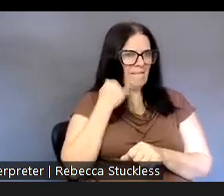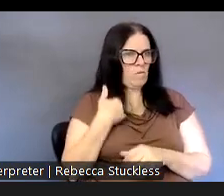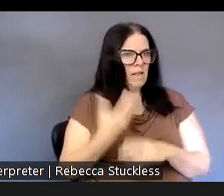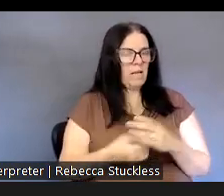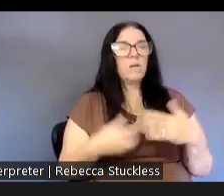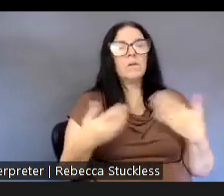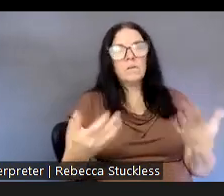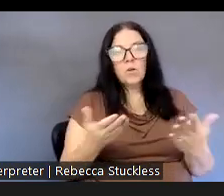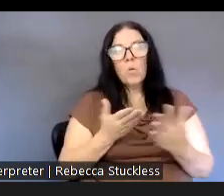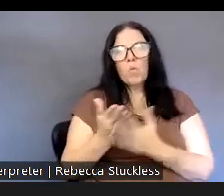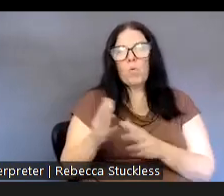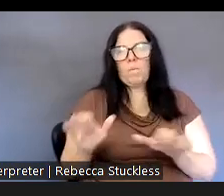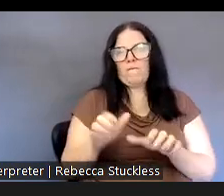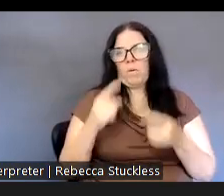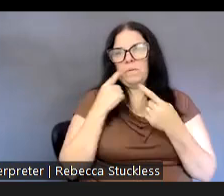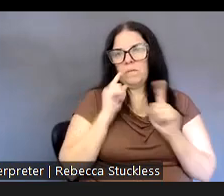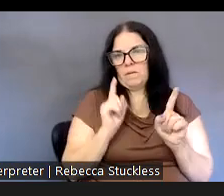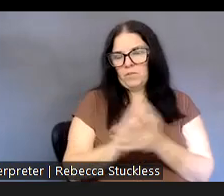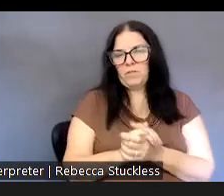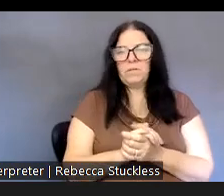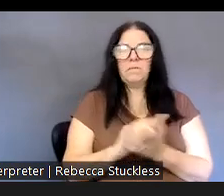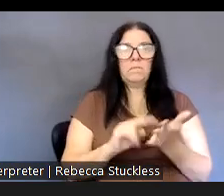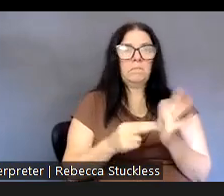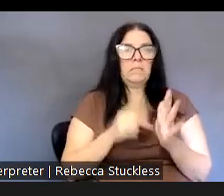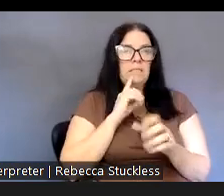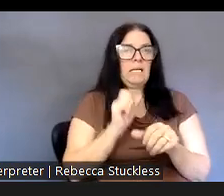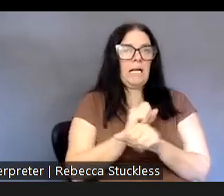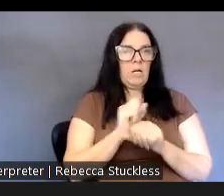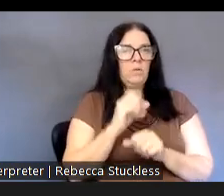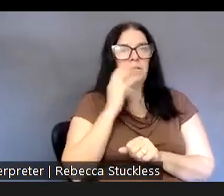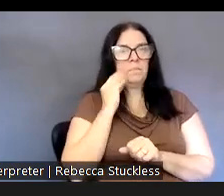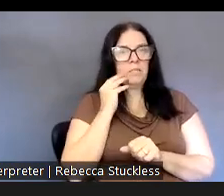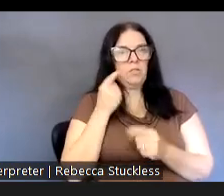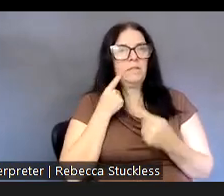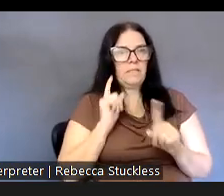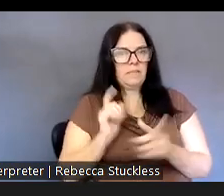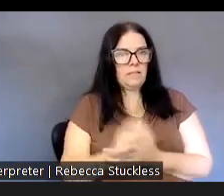performance accomplishments, meaning actual experiences of success.